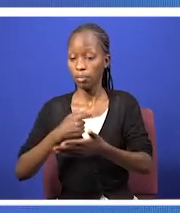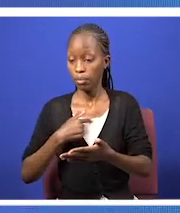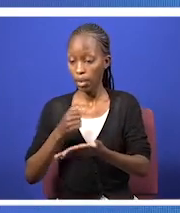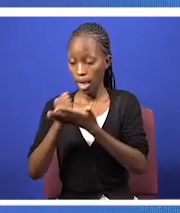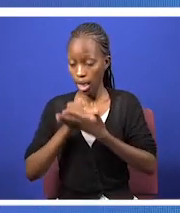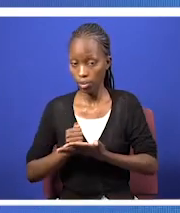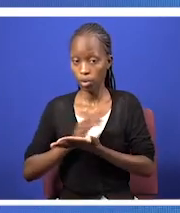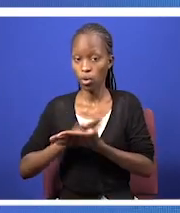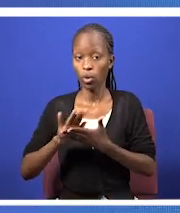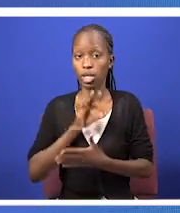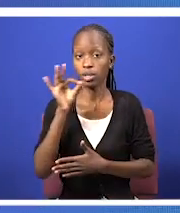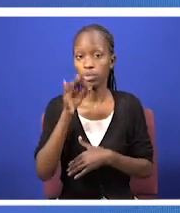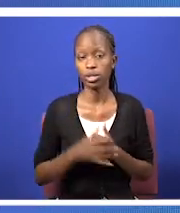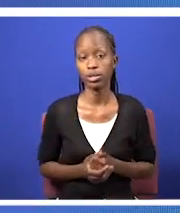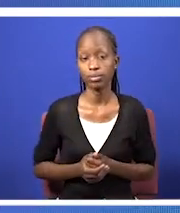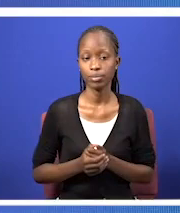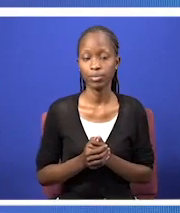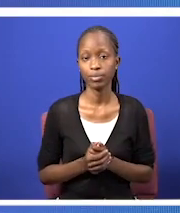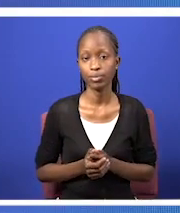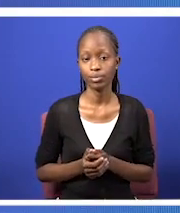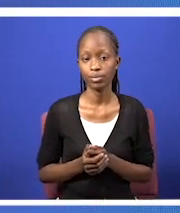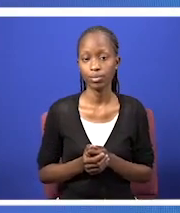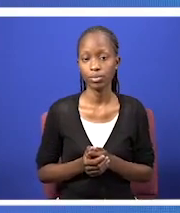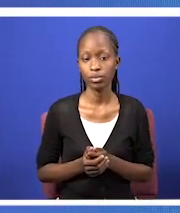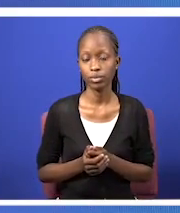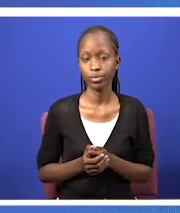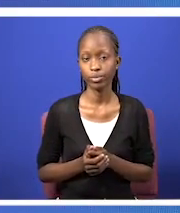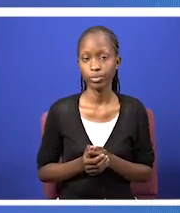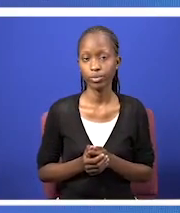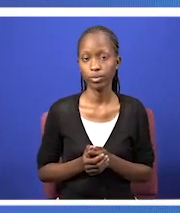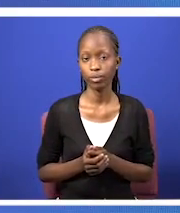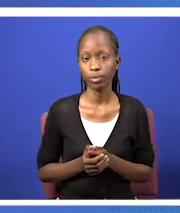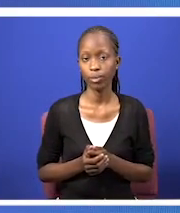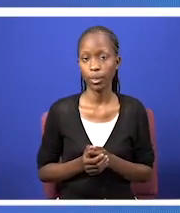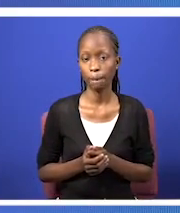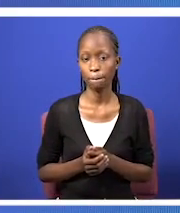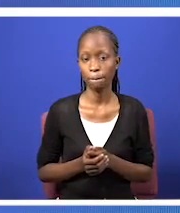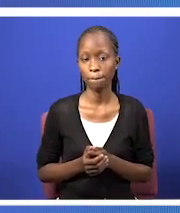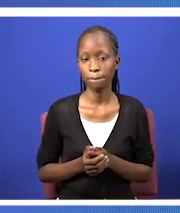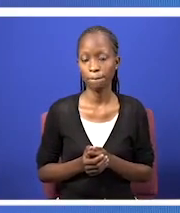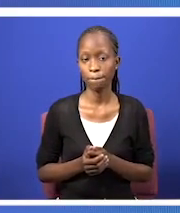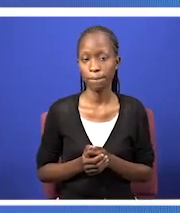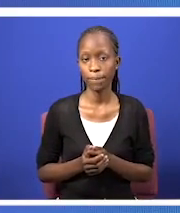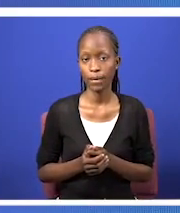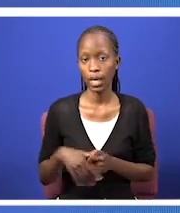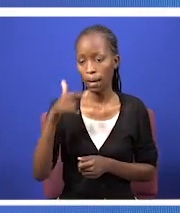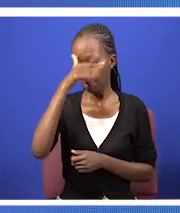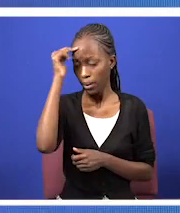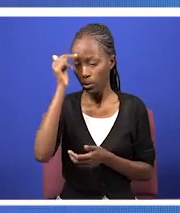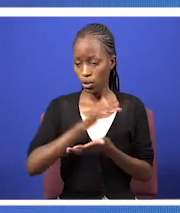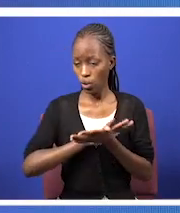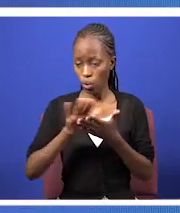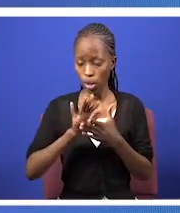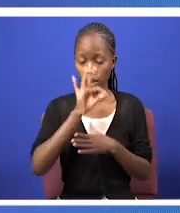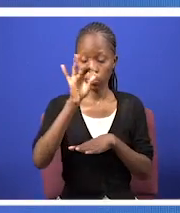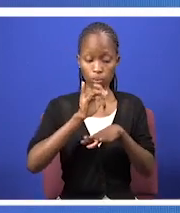that you use us. Now, since the Holy Spirit was to come in the place of our Lord